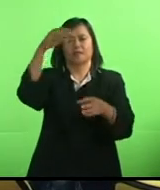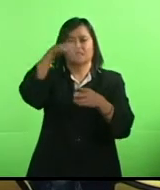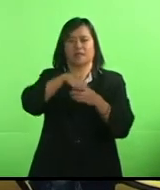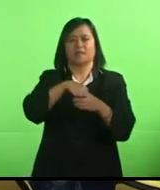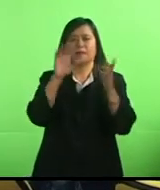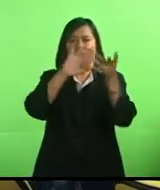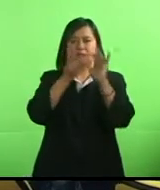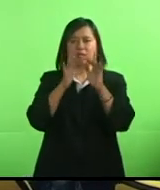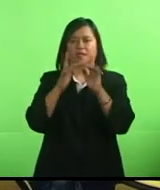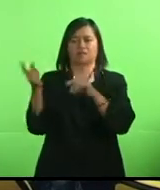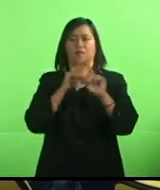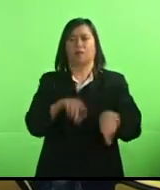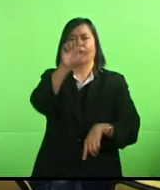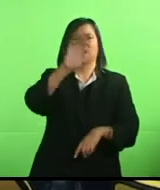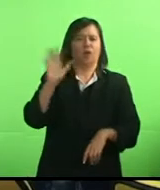not A, not A.